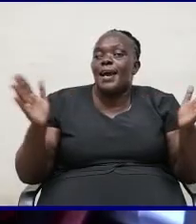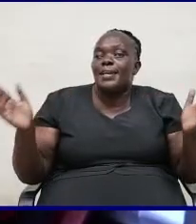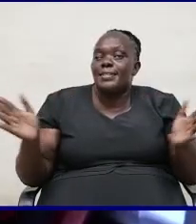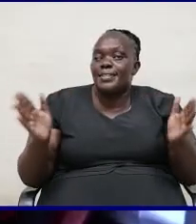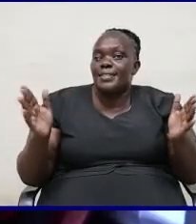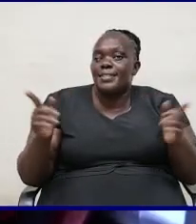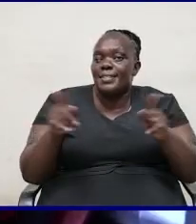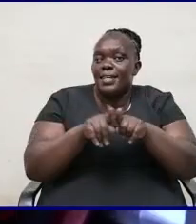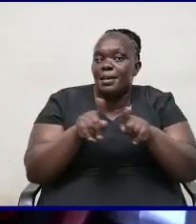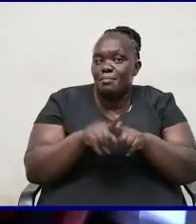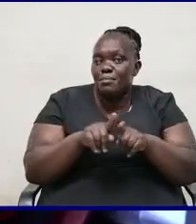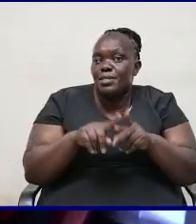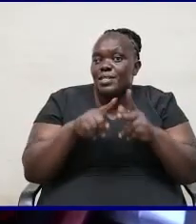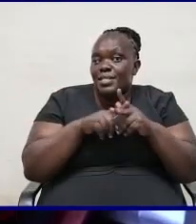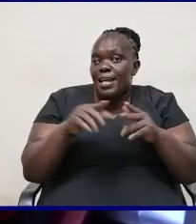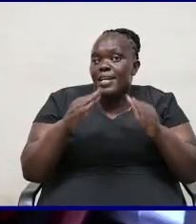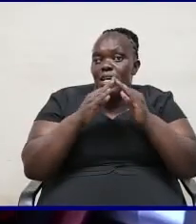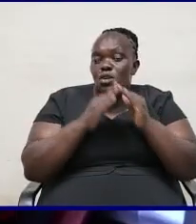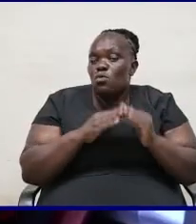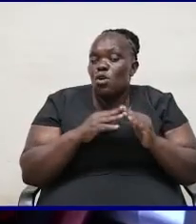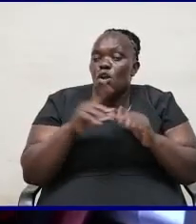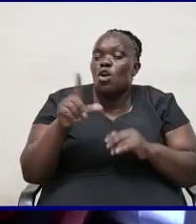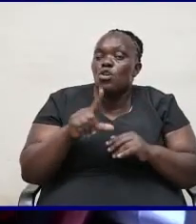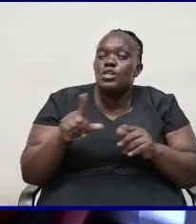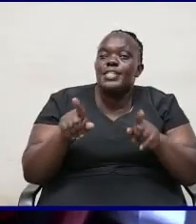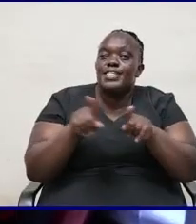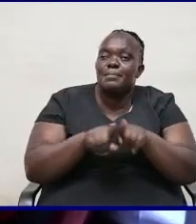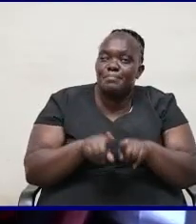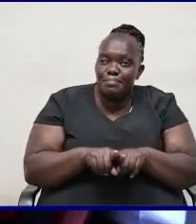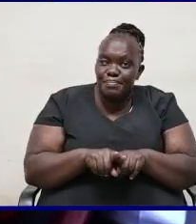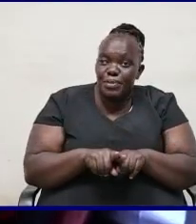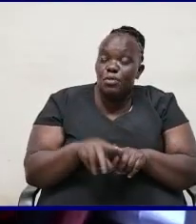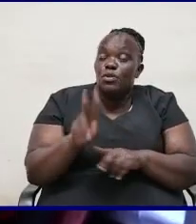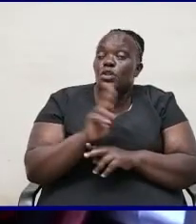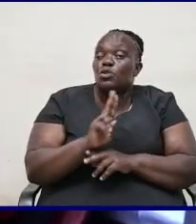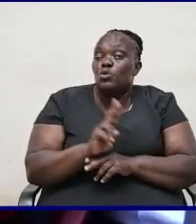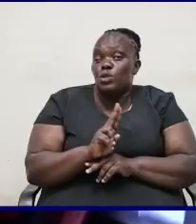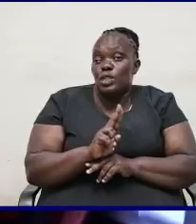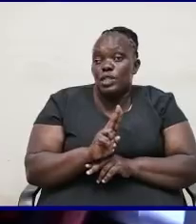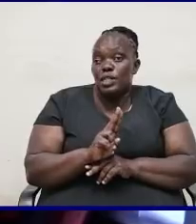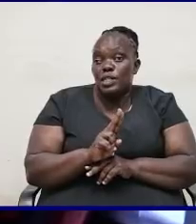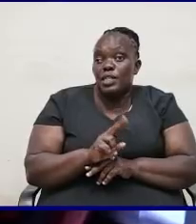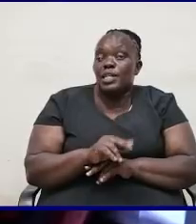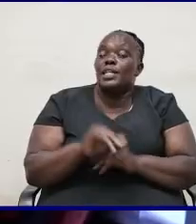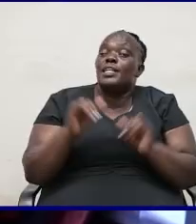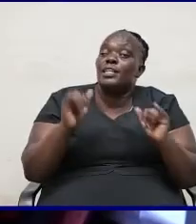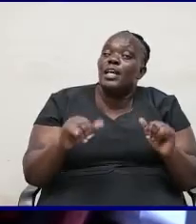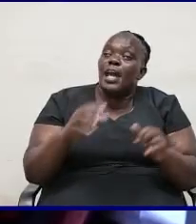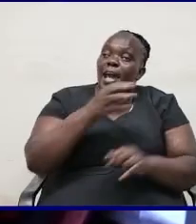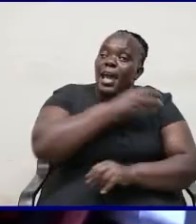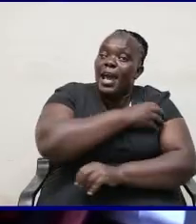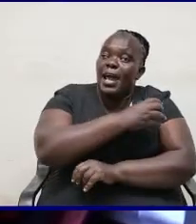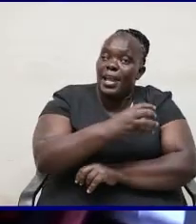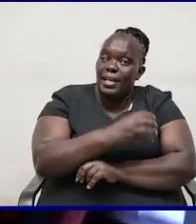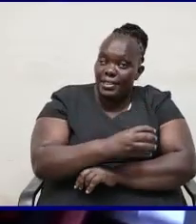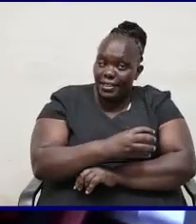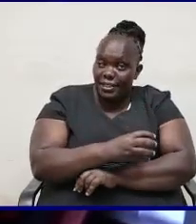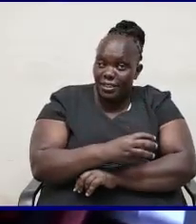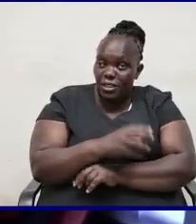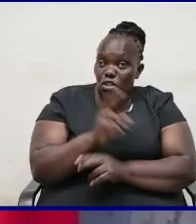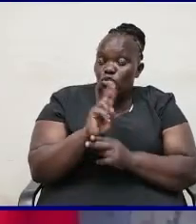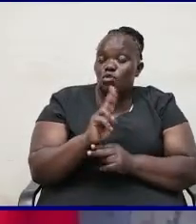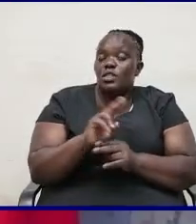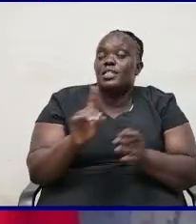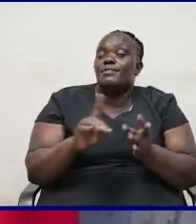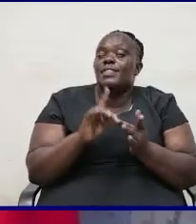them. We are actually establishing eco-lodges to ensure that we use renewable energy, we use